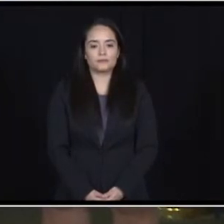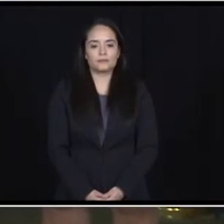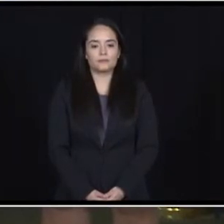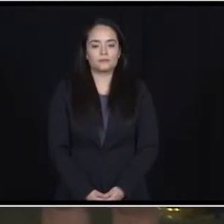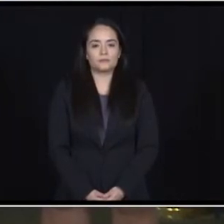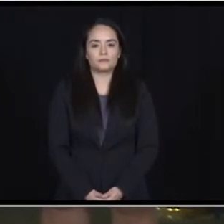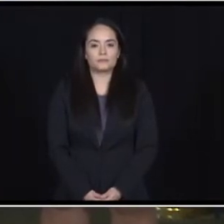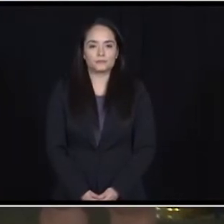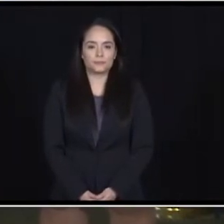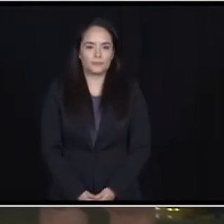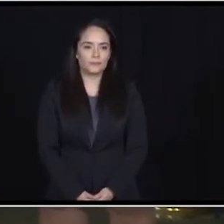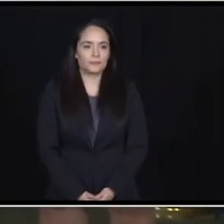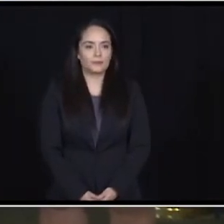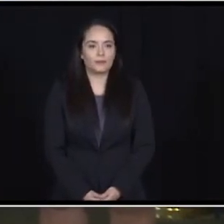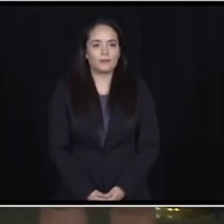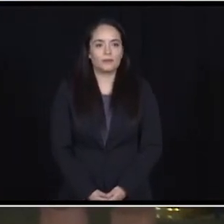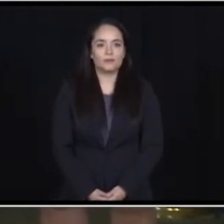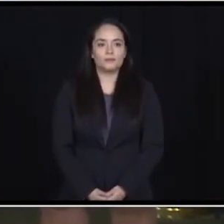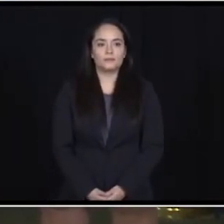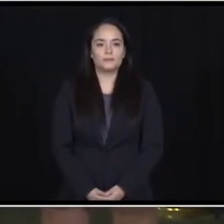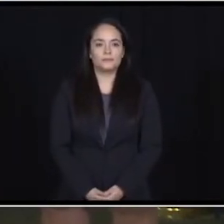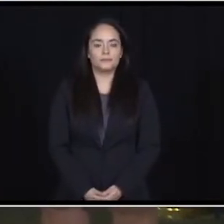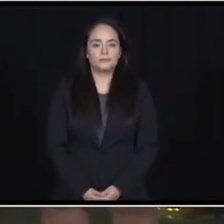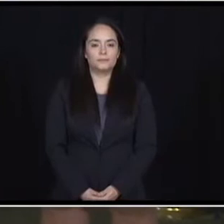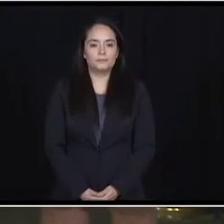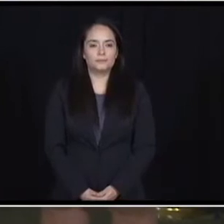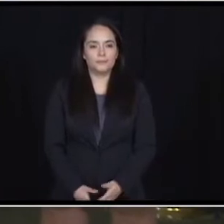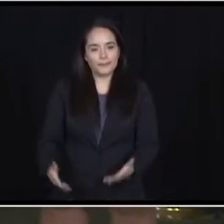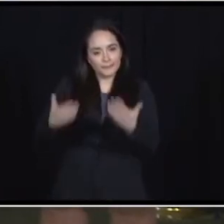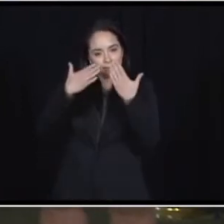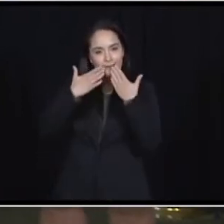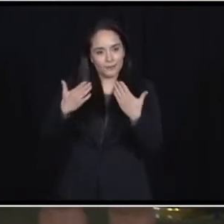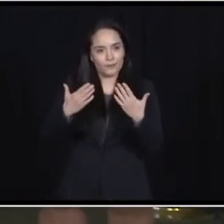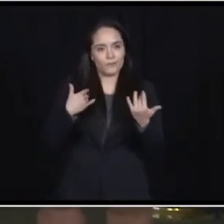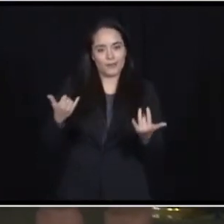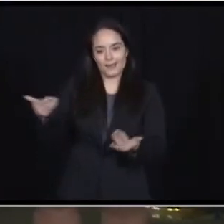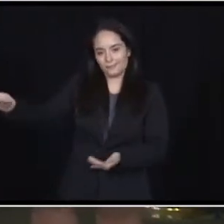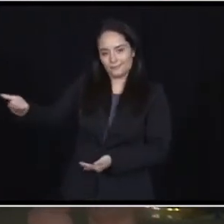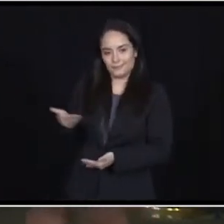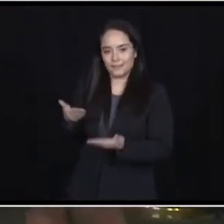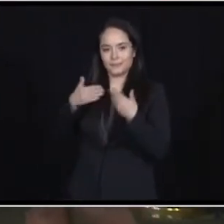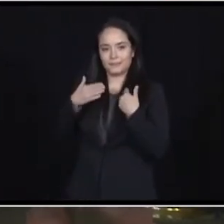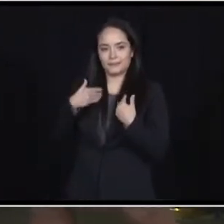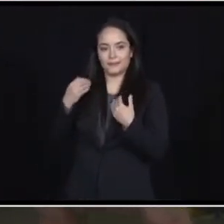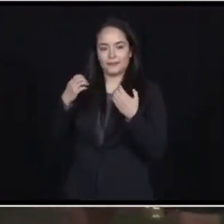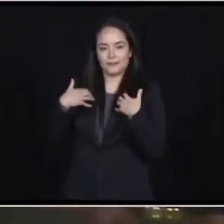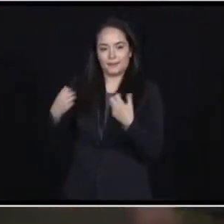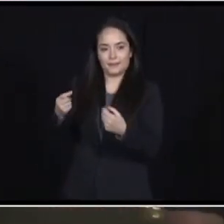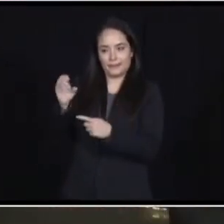collectivités. Merci, thank you, and I would now like to welcome Minister Elliott to the podium.